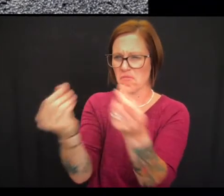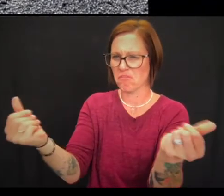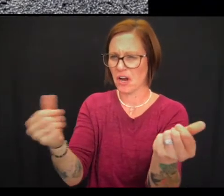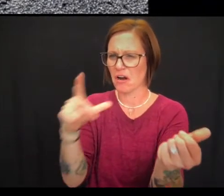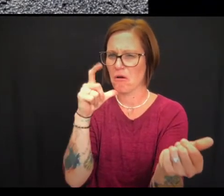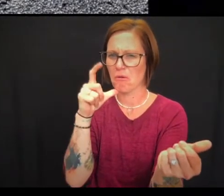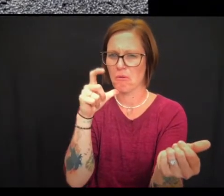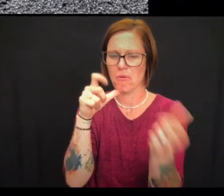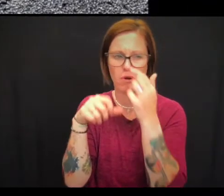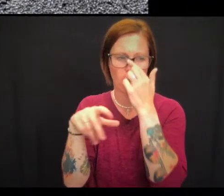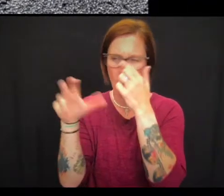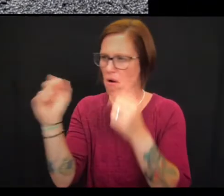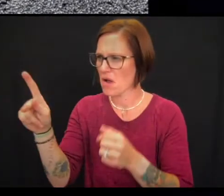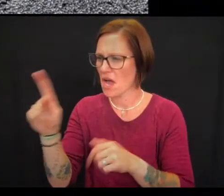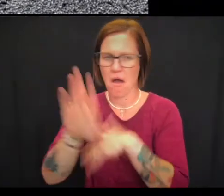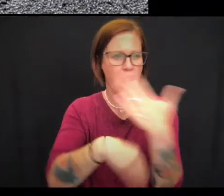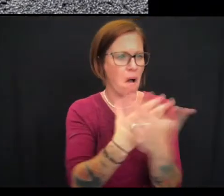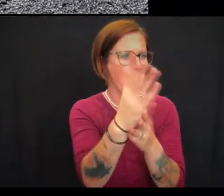your right foot.